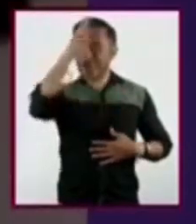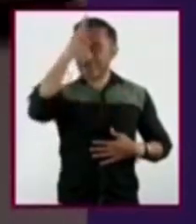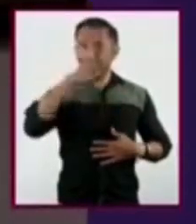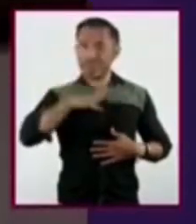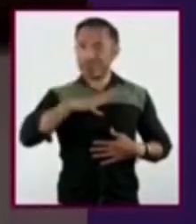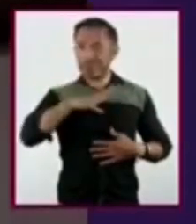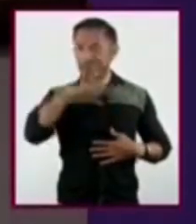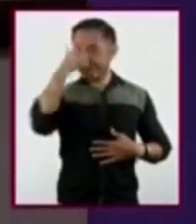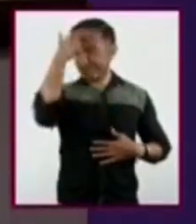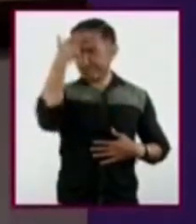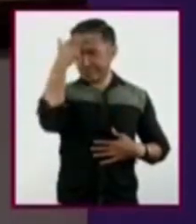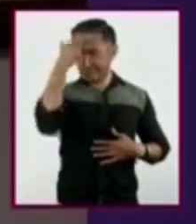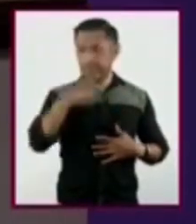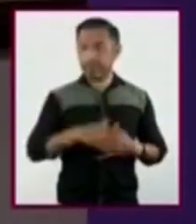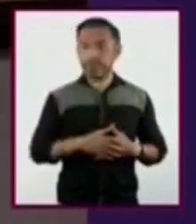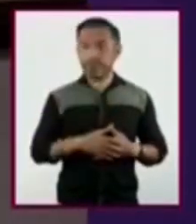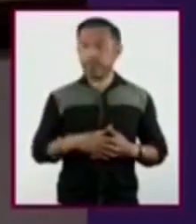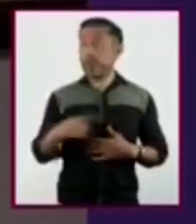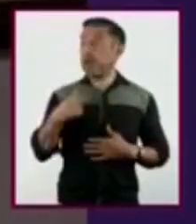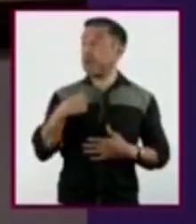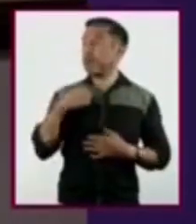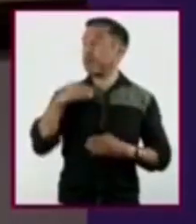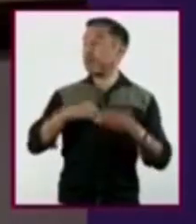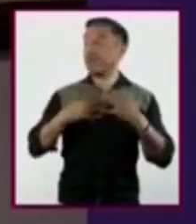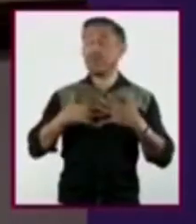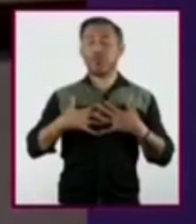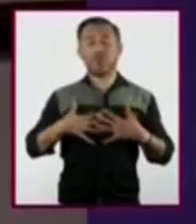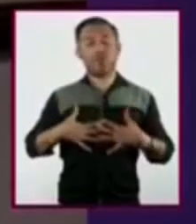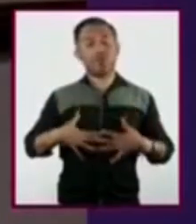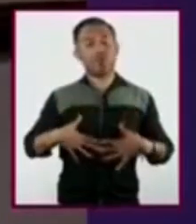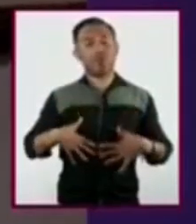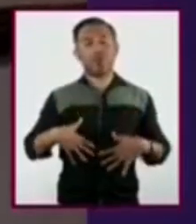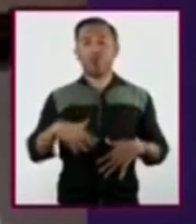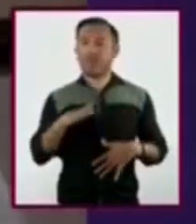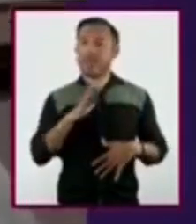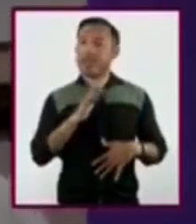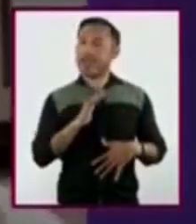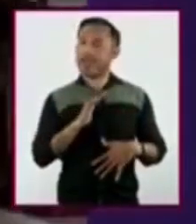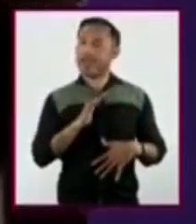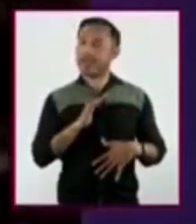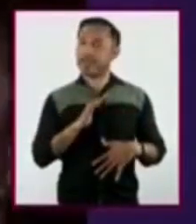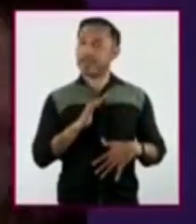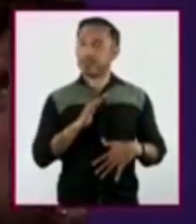And I'm dressed as an elegant lady going to a party.